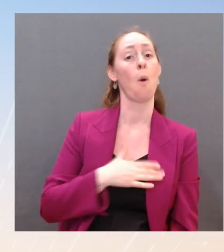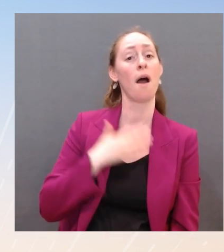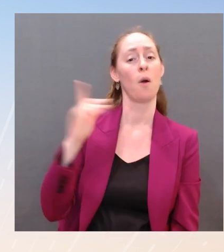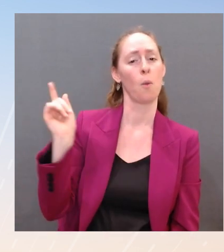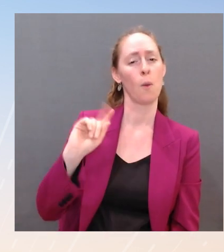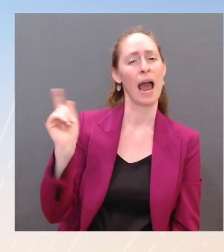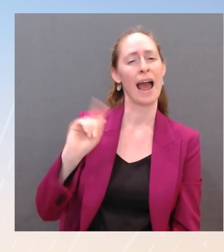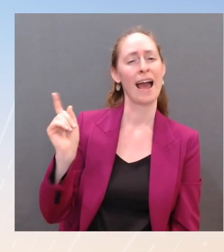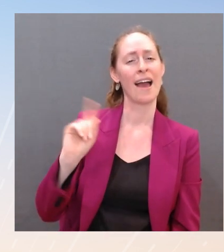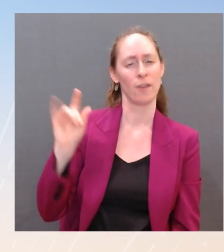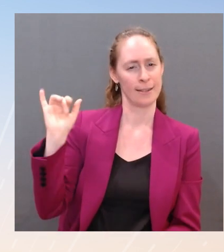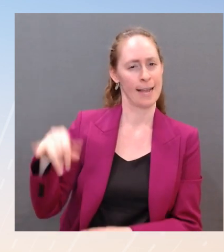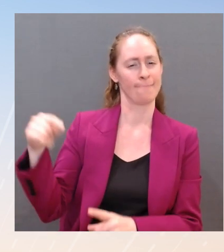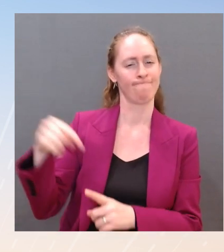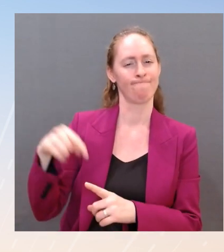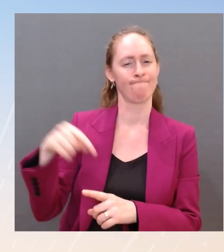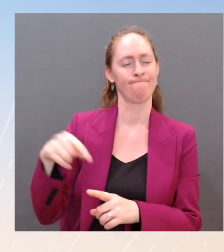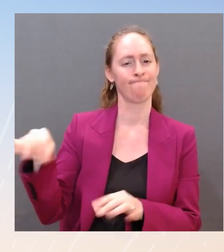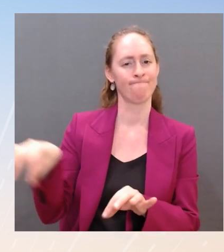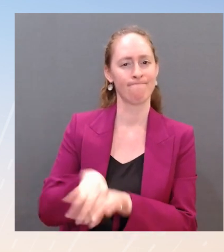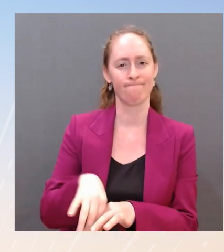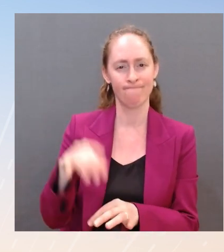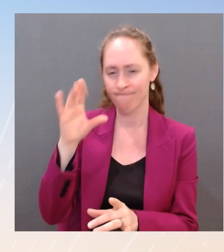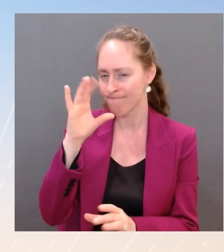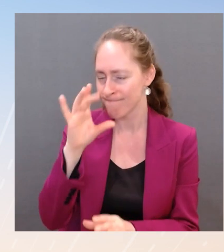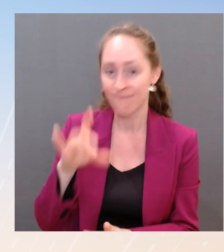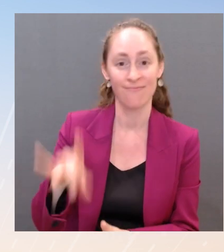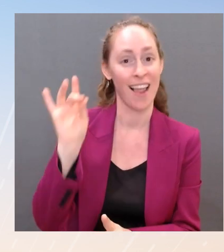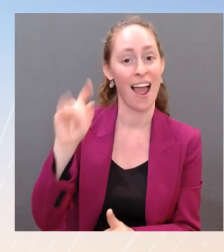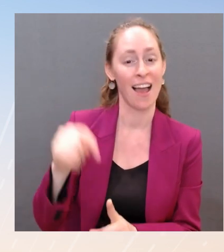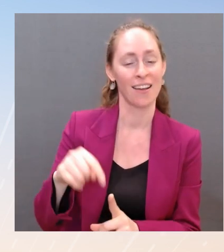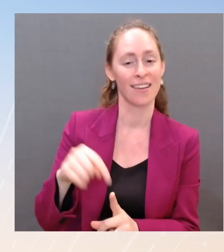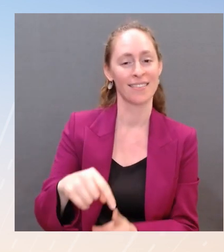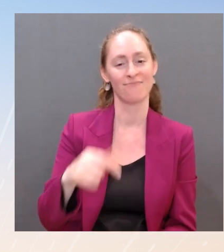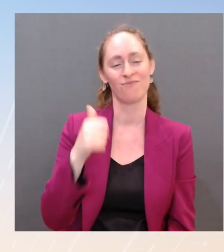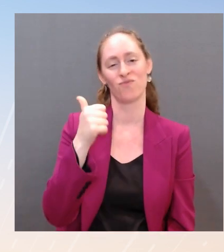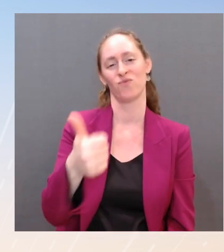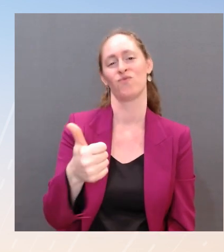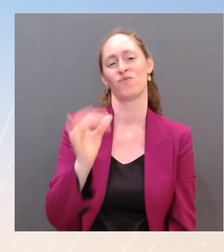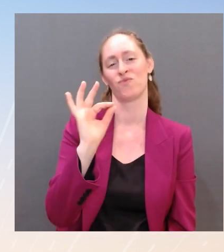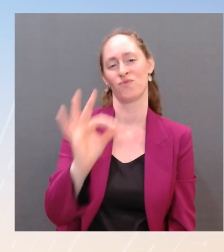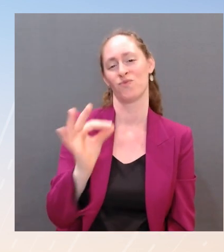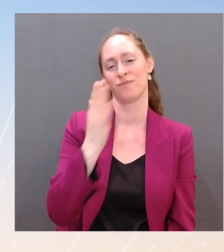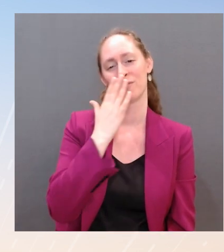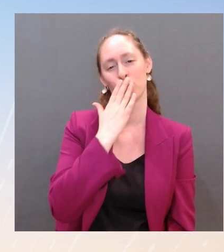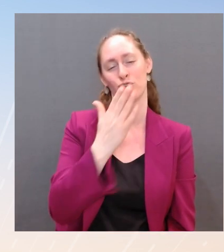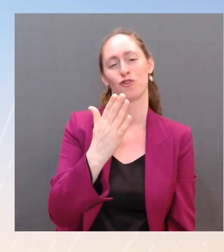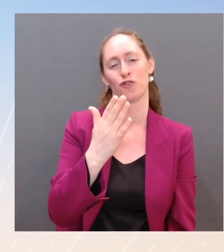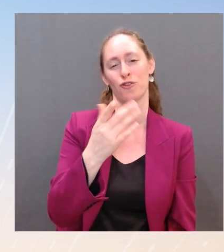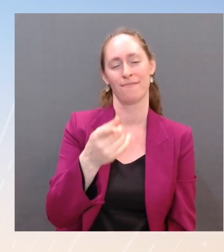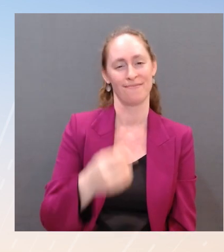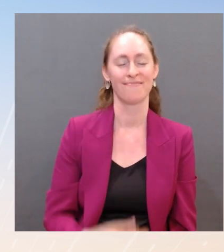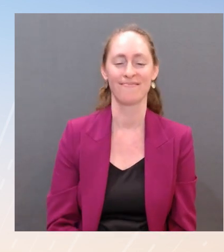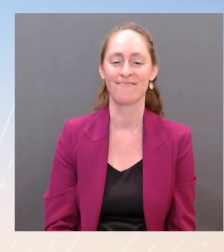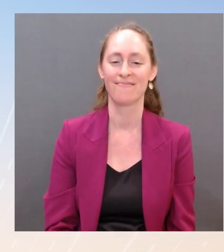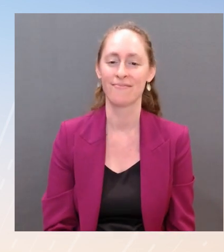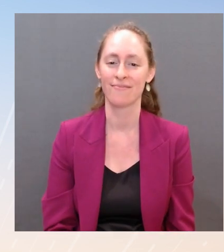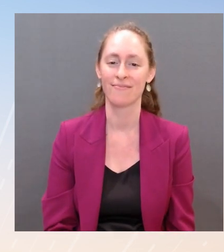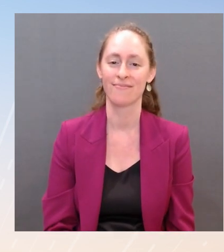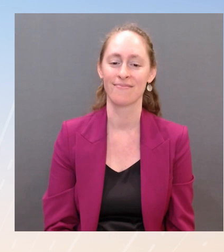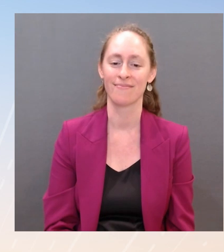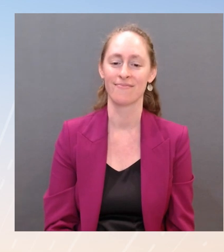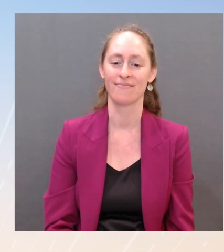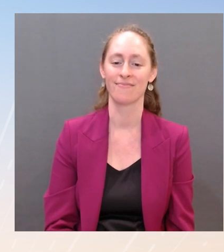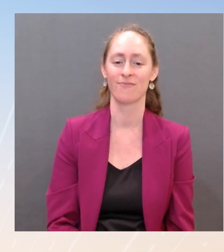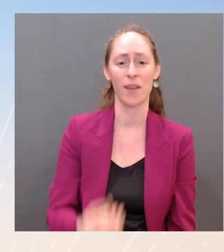find it in our own ways, but what a good compass that is to guide us on our mental health journey. So thank you all for these beautiful stories,